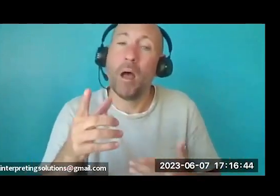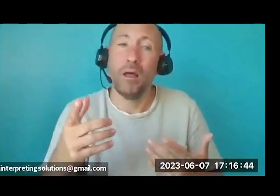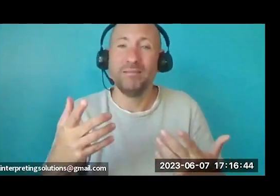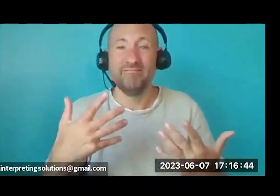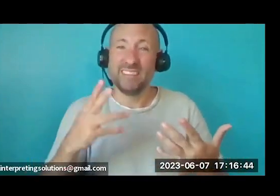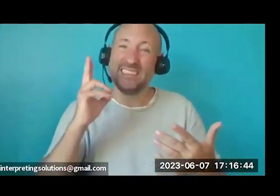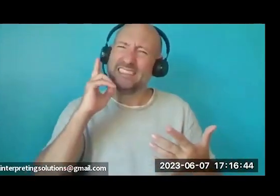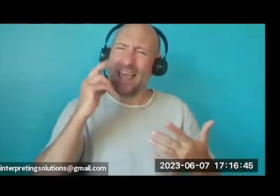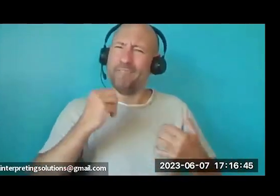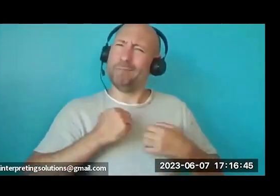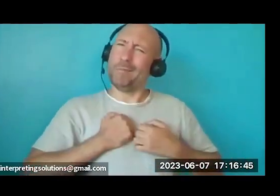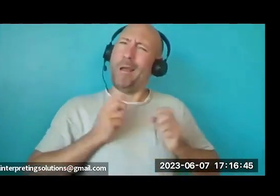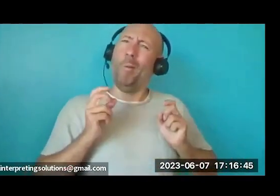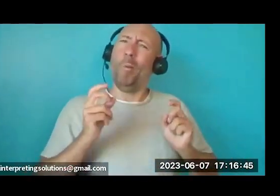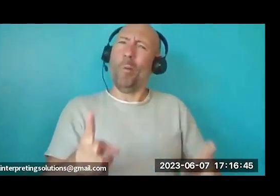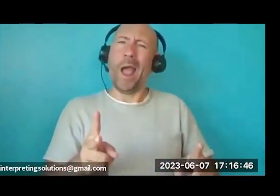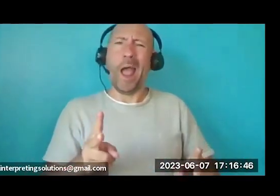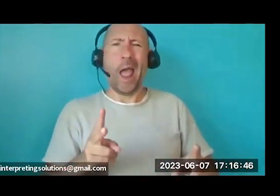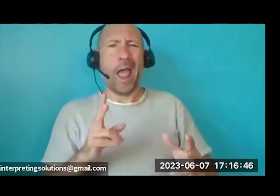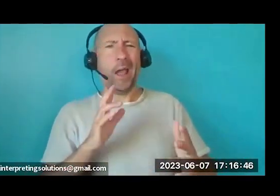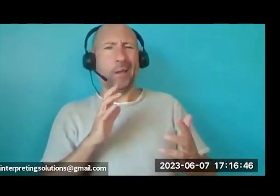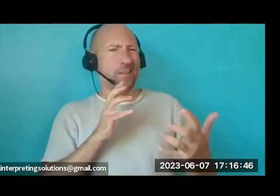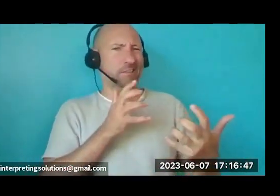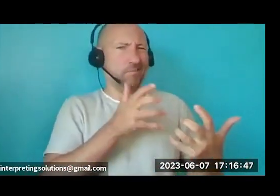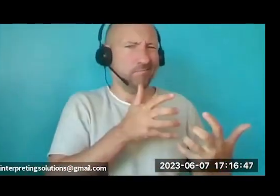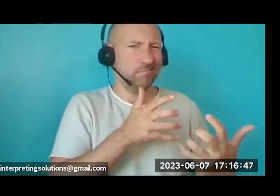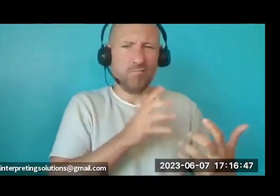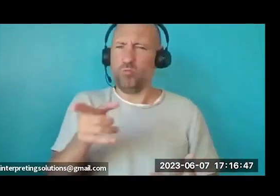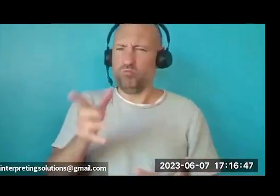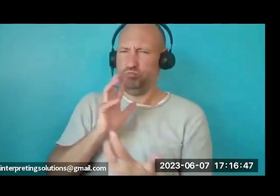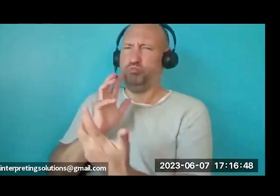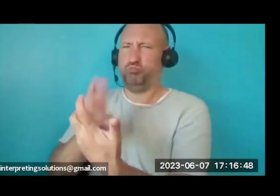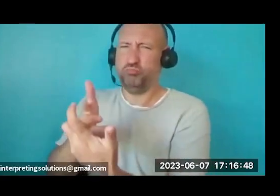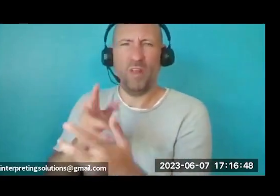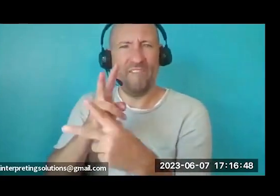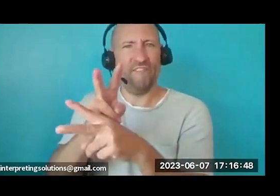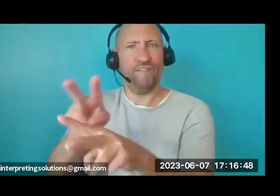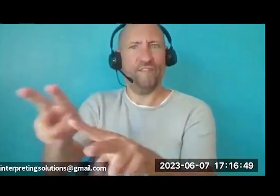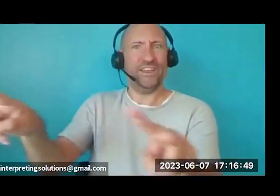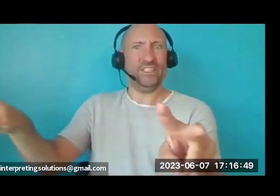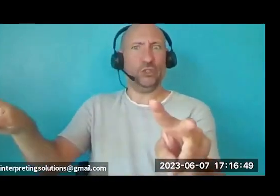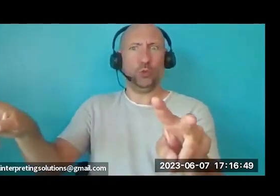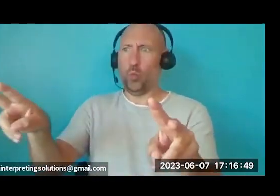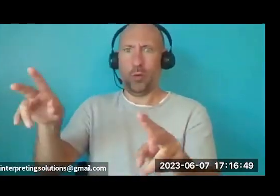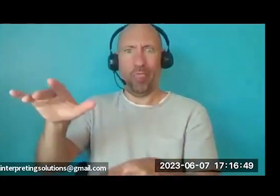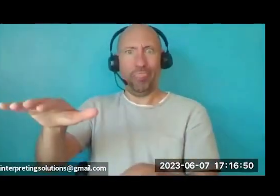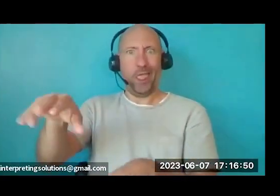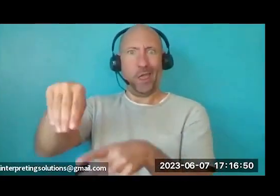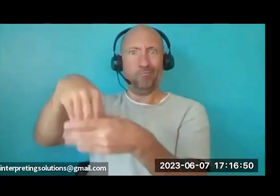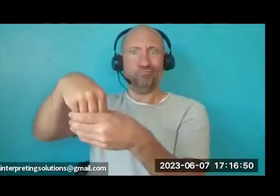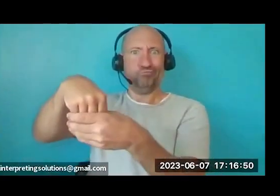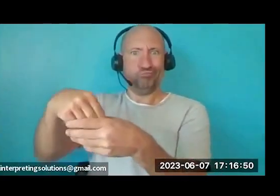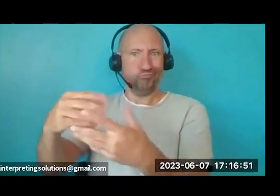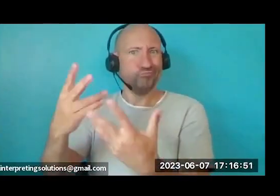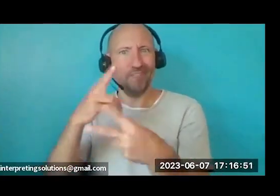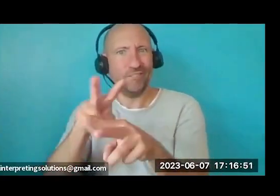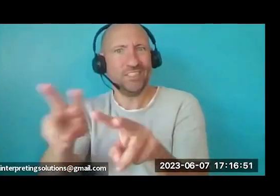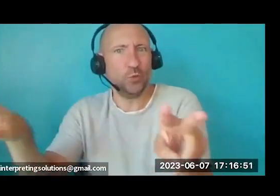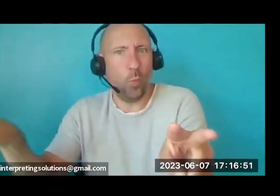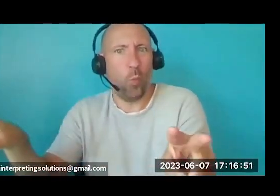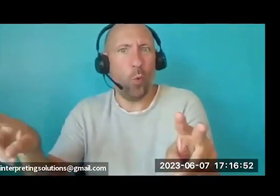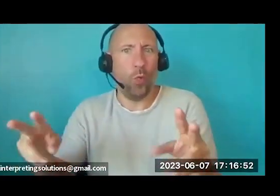aesthetic experience makes use of a different channel, the visual one, which has full dignity, validity, and autonomy. Of course, it is